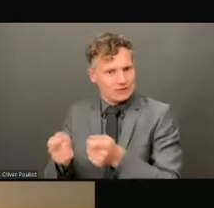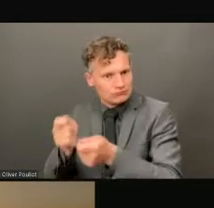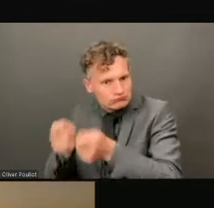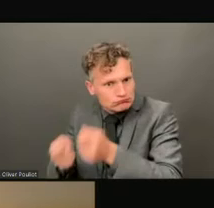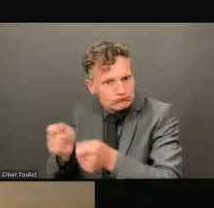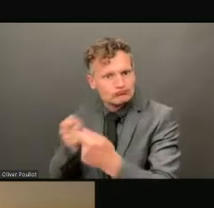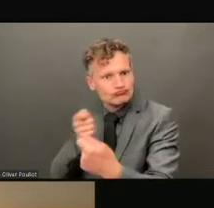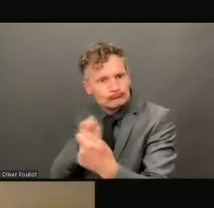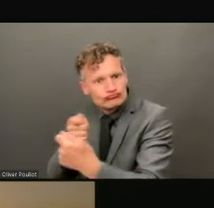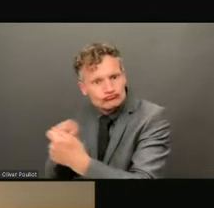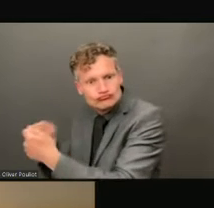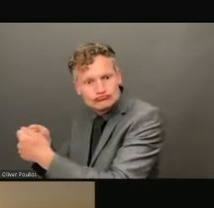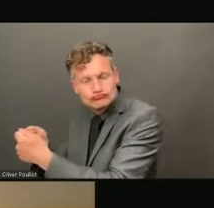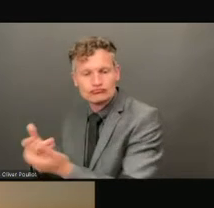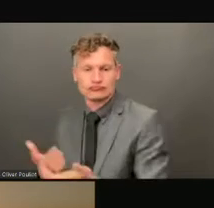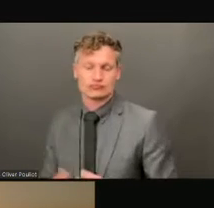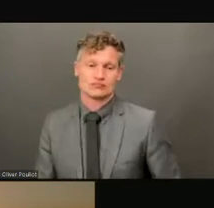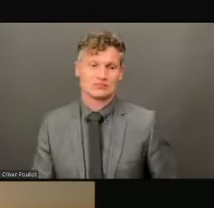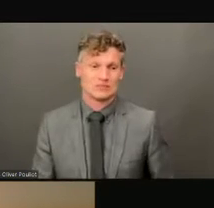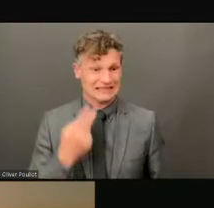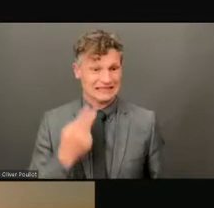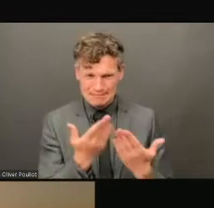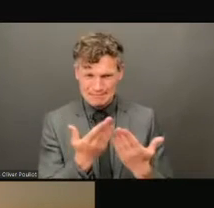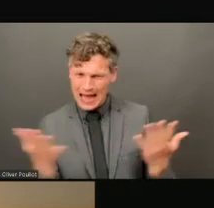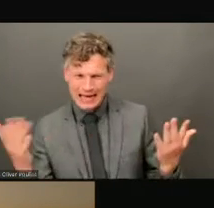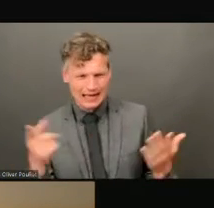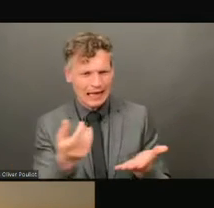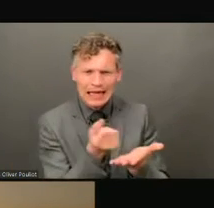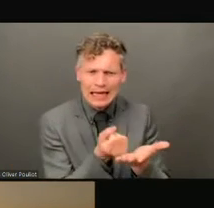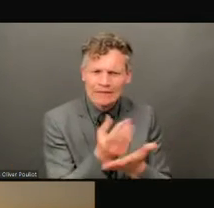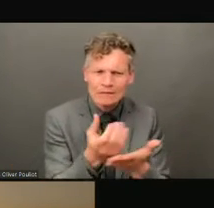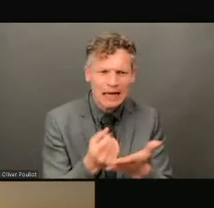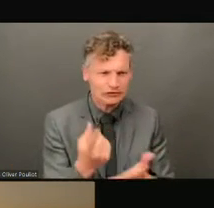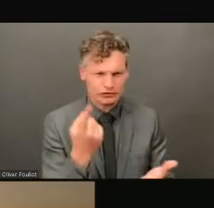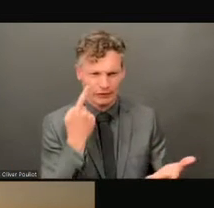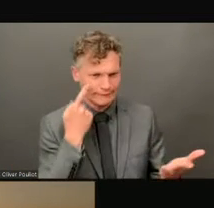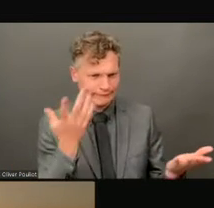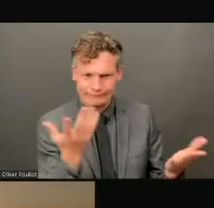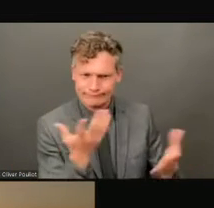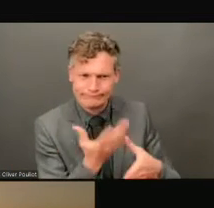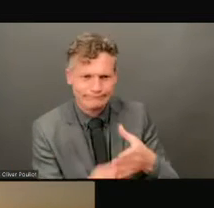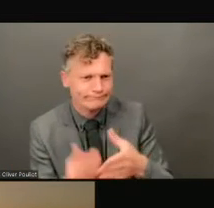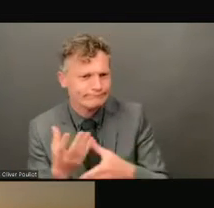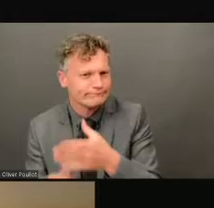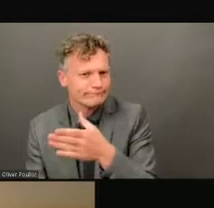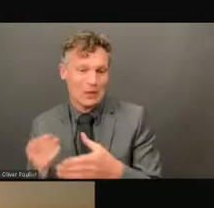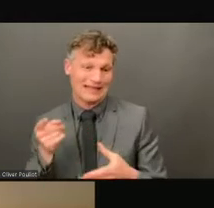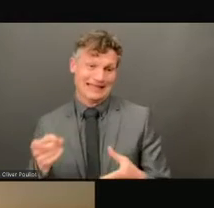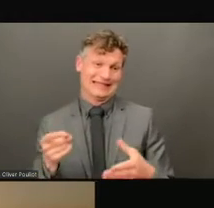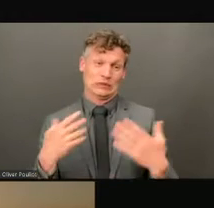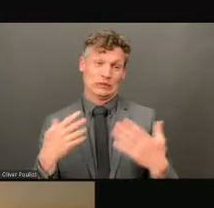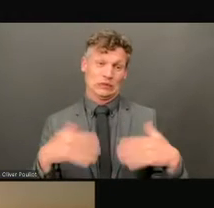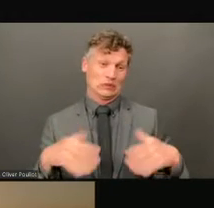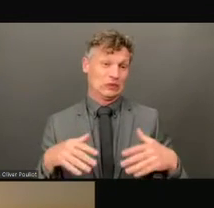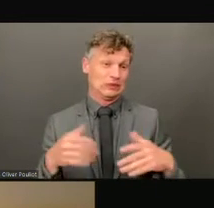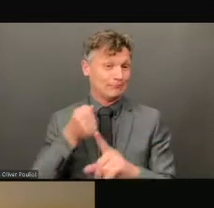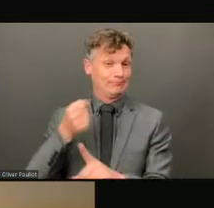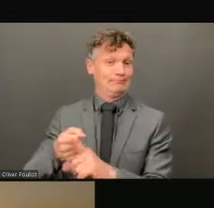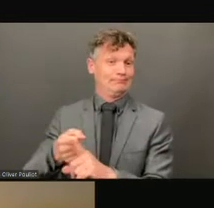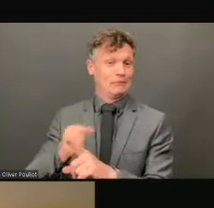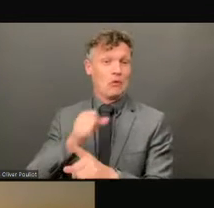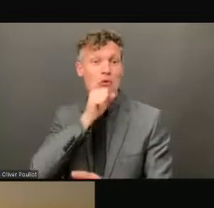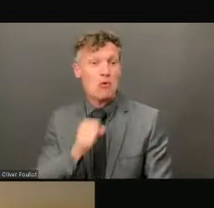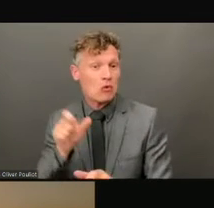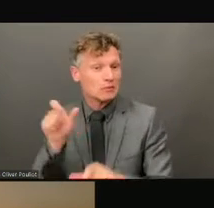clear gap in the digital access affecting older persons. I always had the idea that it might be